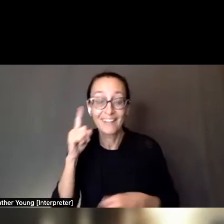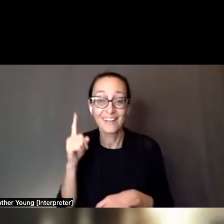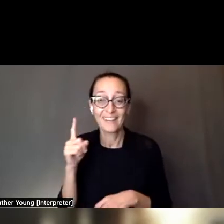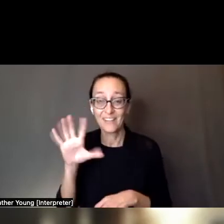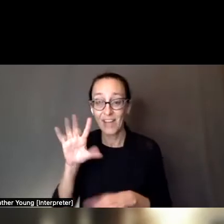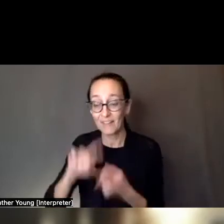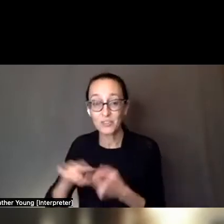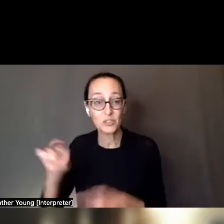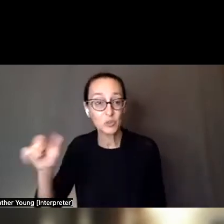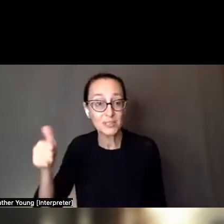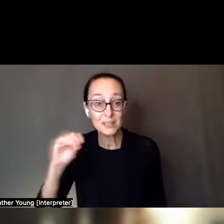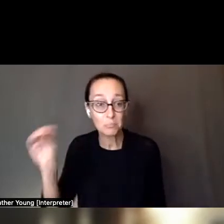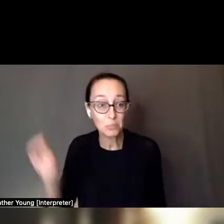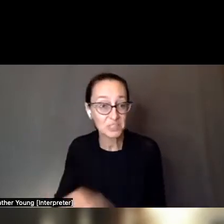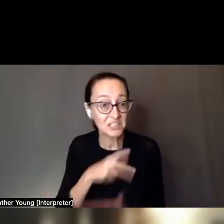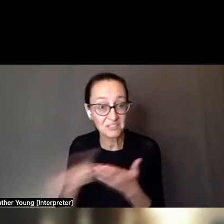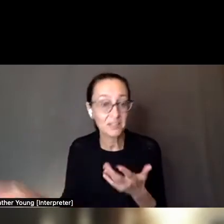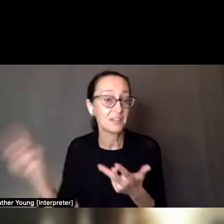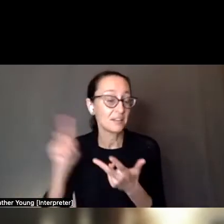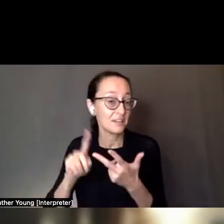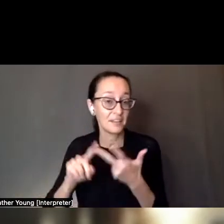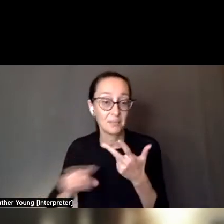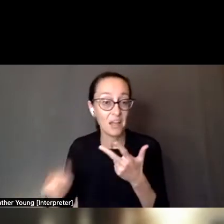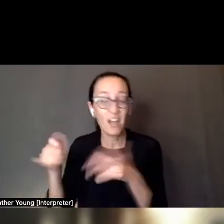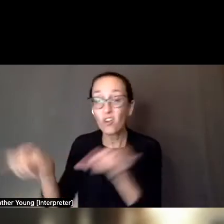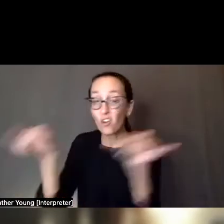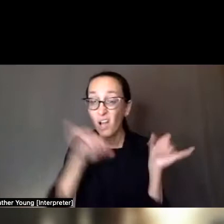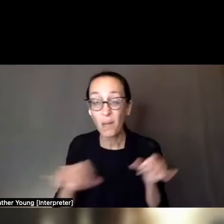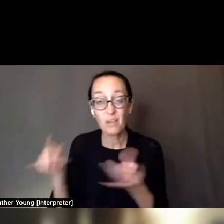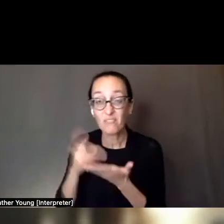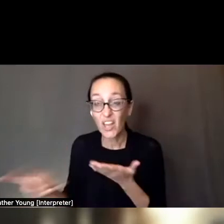knee and hip replacement, very common.